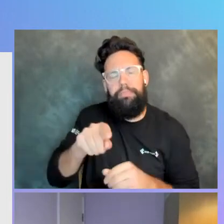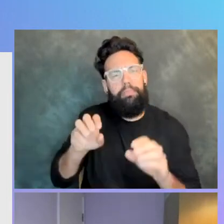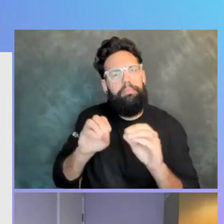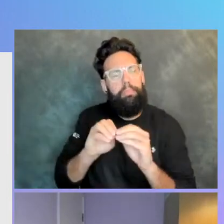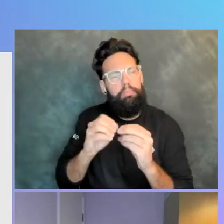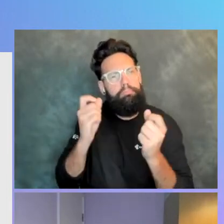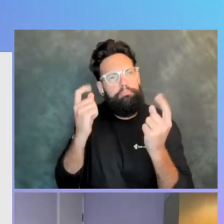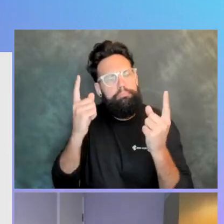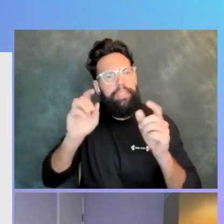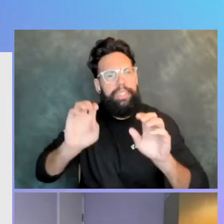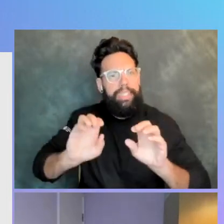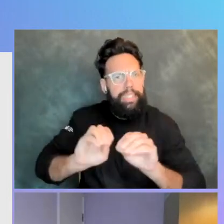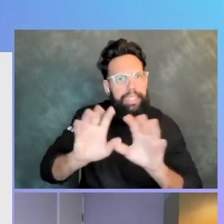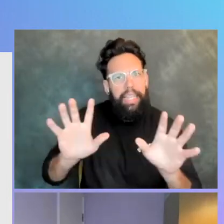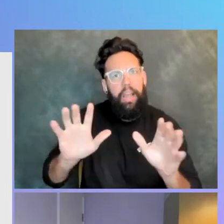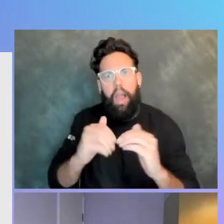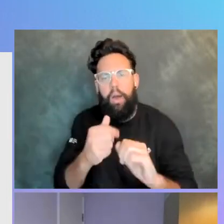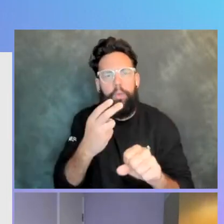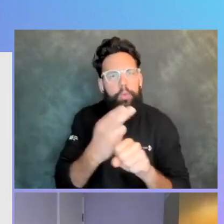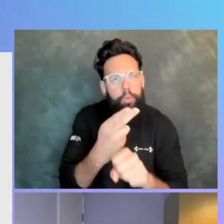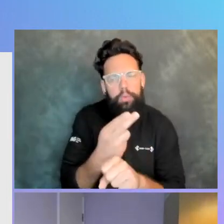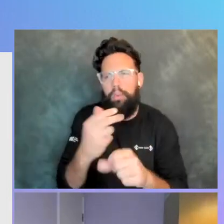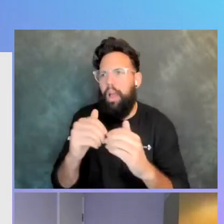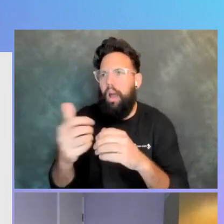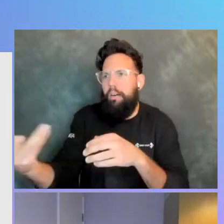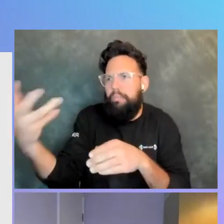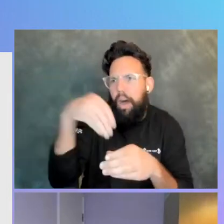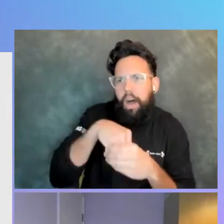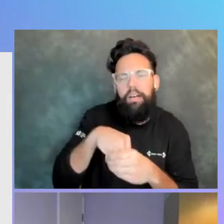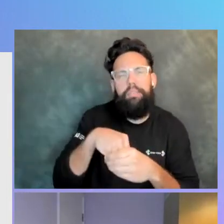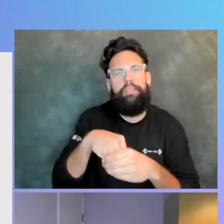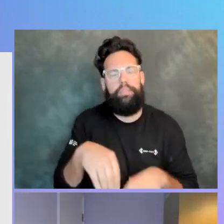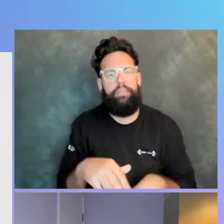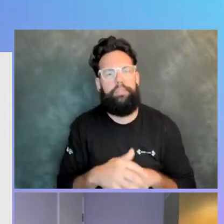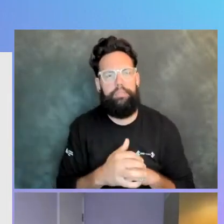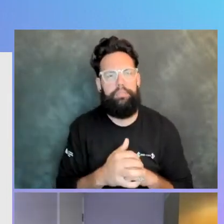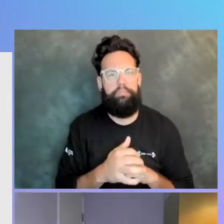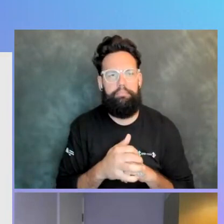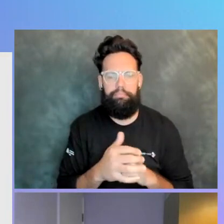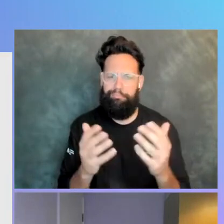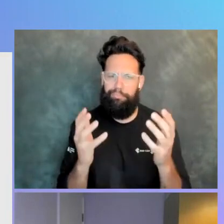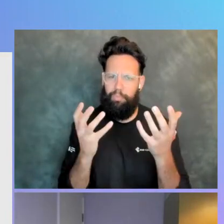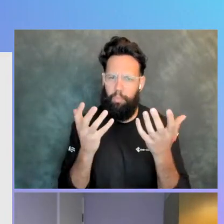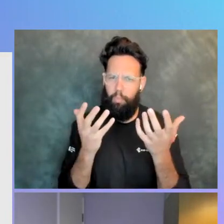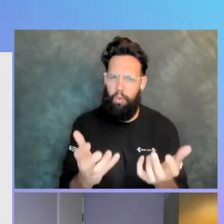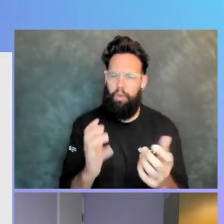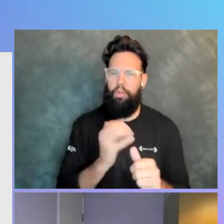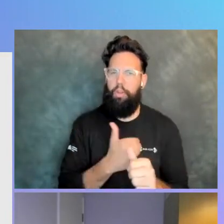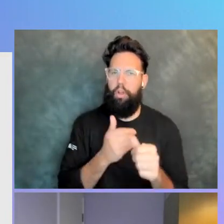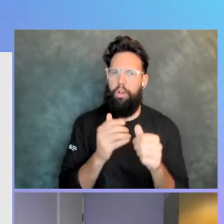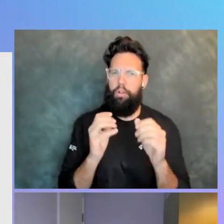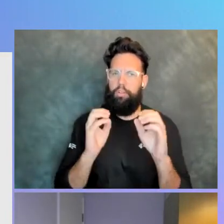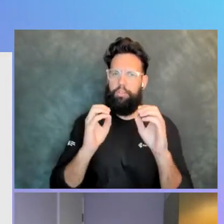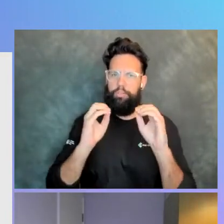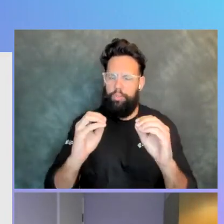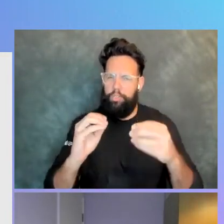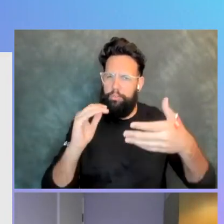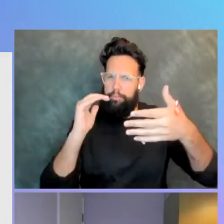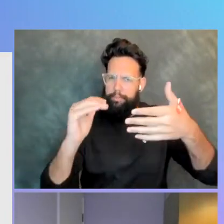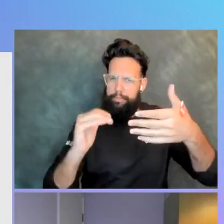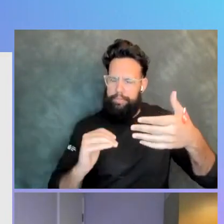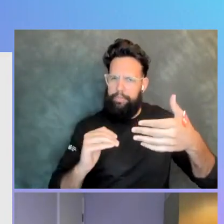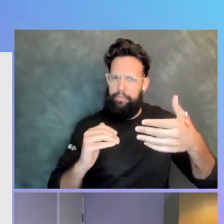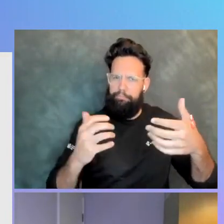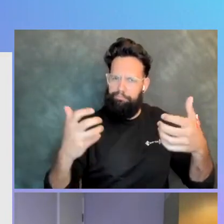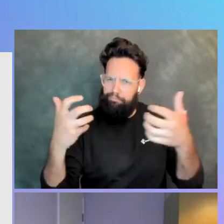as possible and clear up any discrepancies or uncertainties, making sure that our instructions were aligned perfectly with the text on